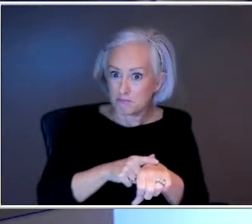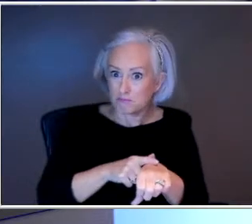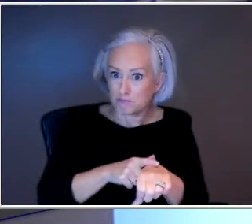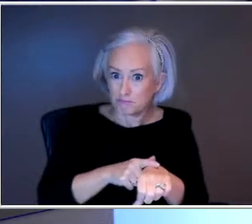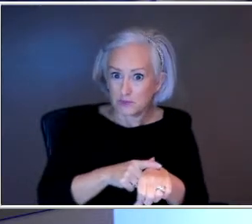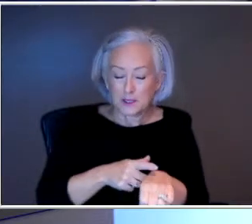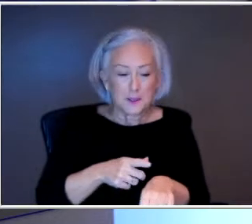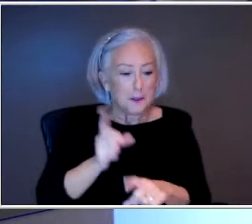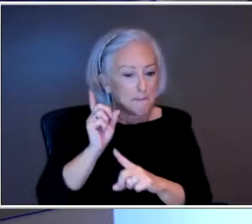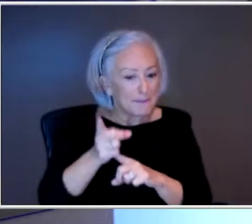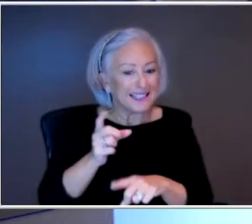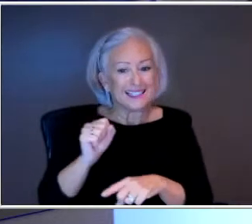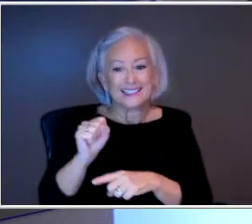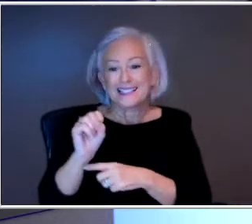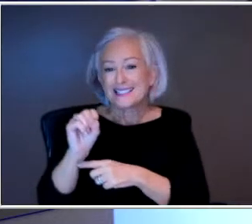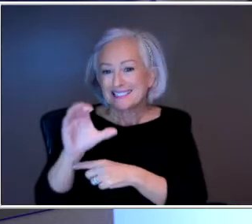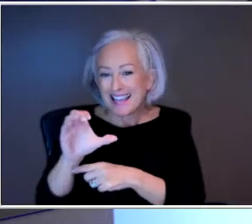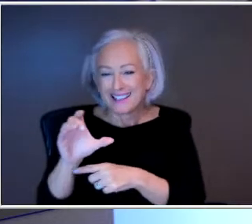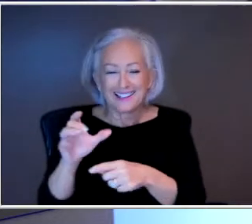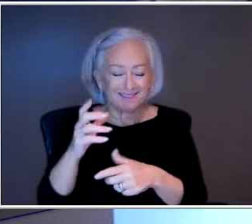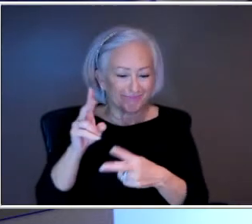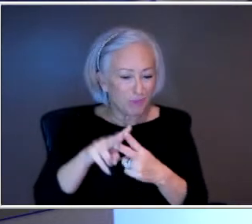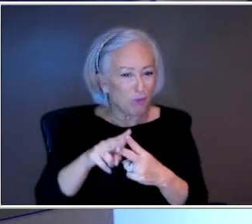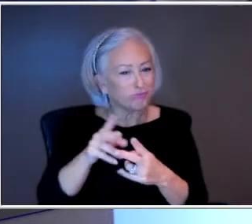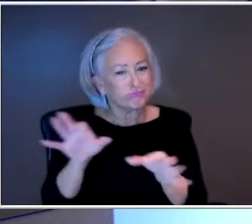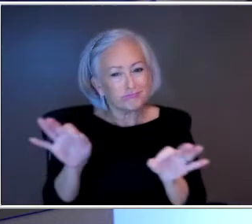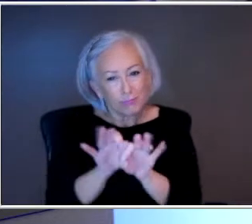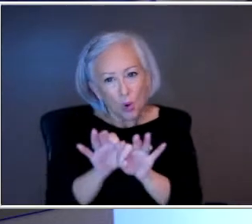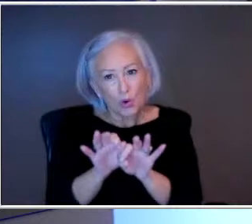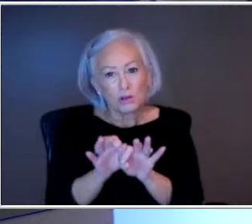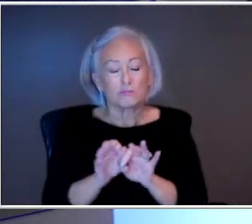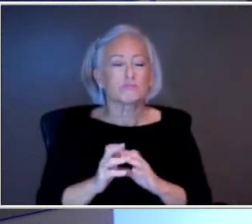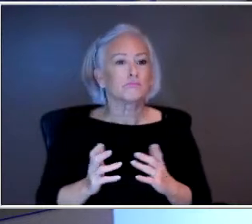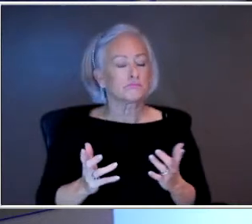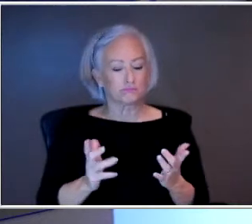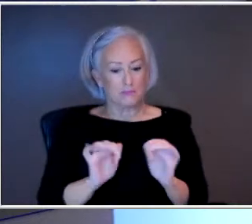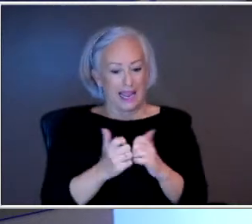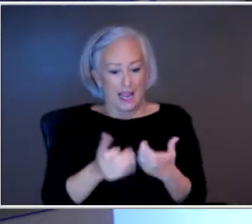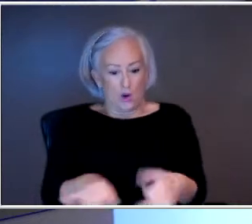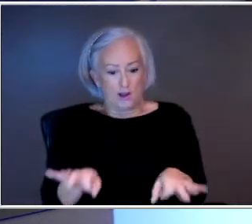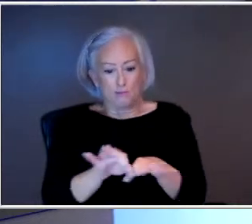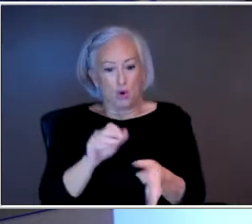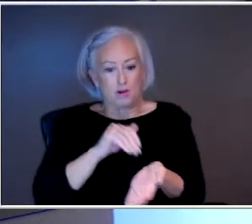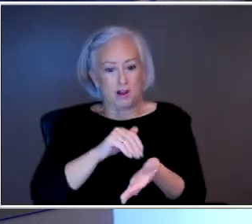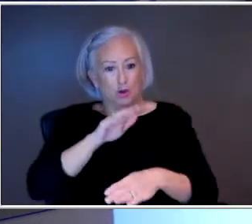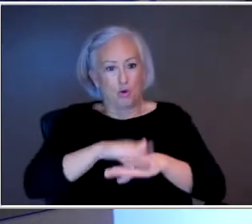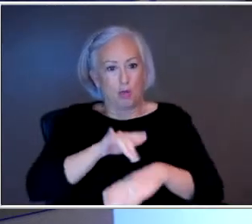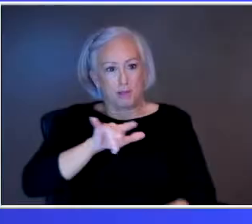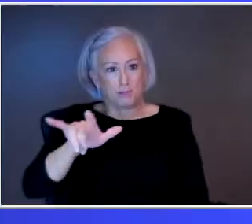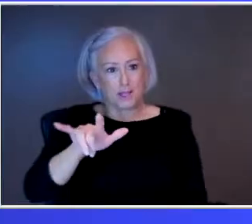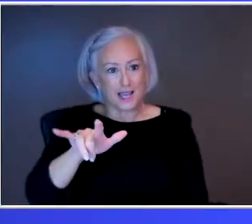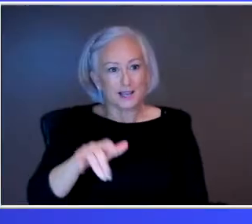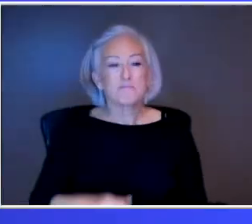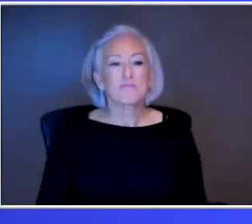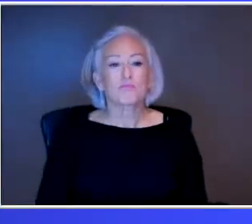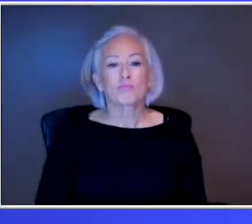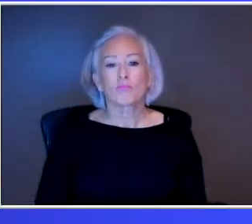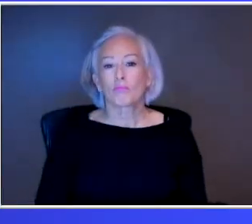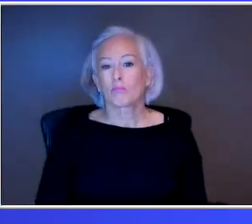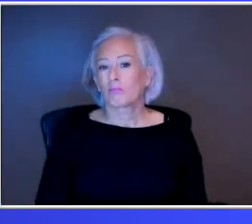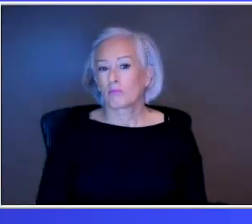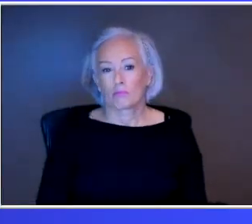matter. How important was it that there were physicians on the plane? Tell us a little bit about that. To me, that's a it has to huge help. part